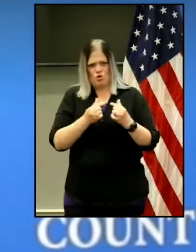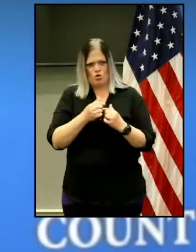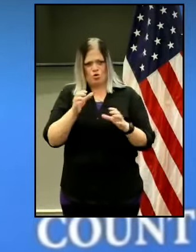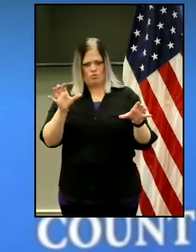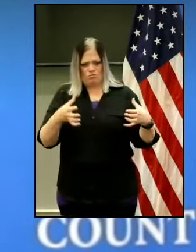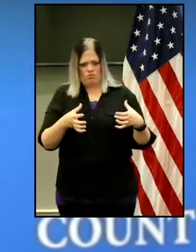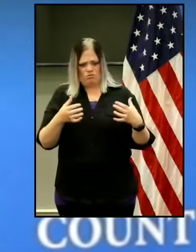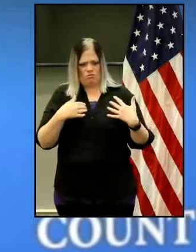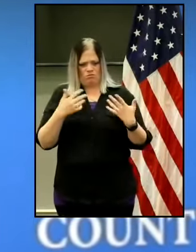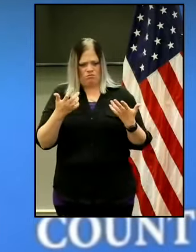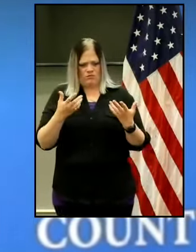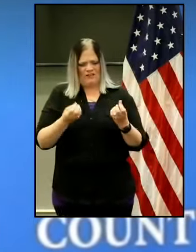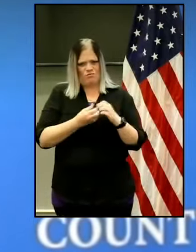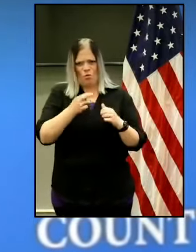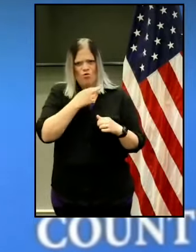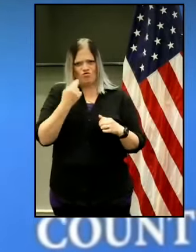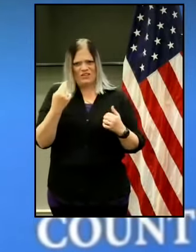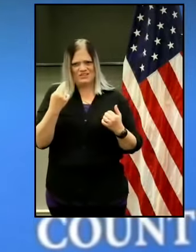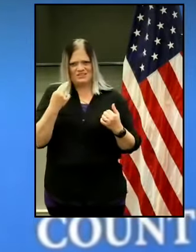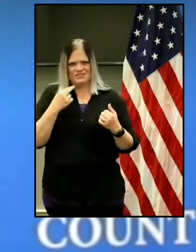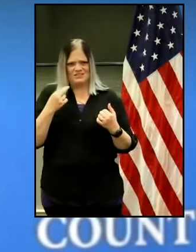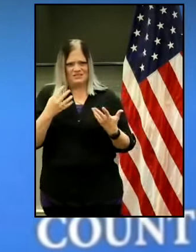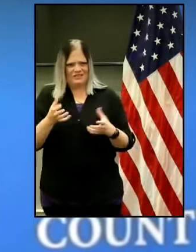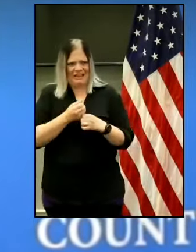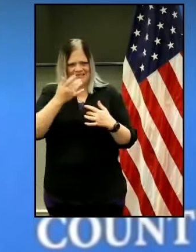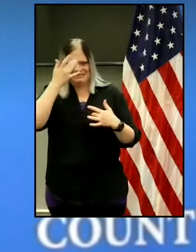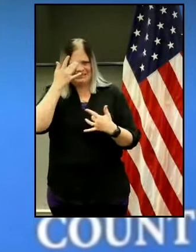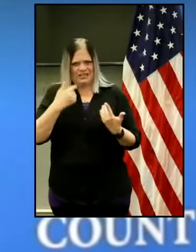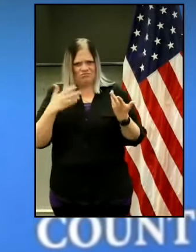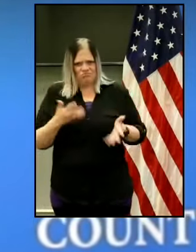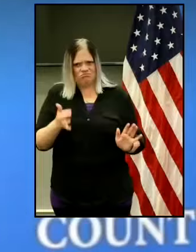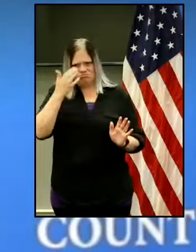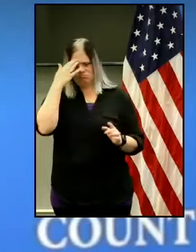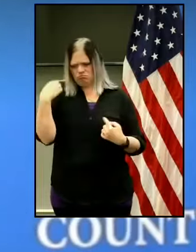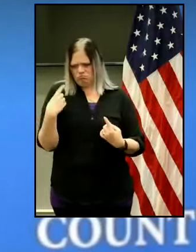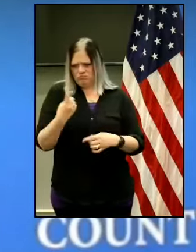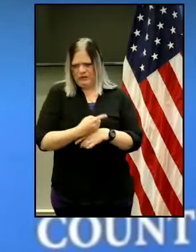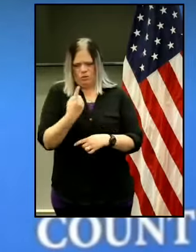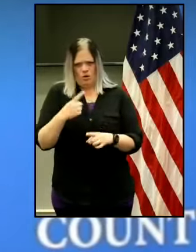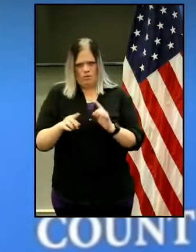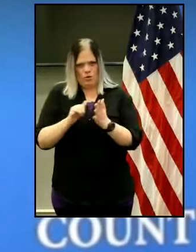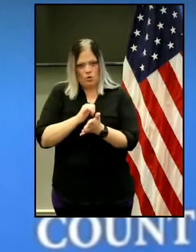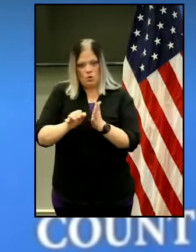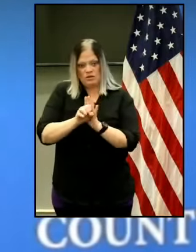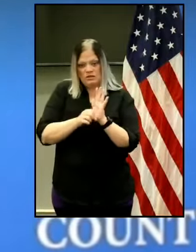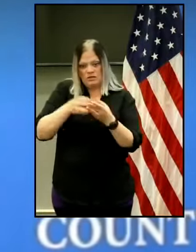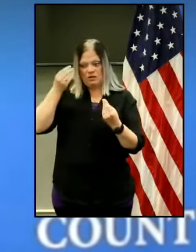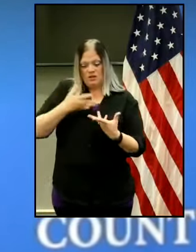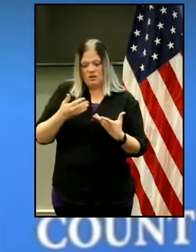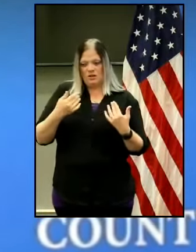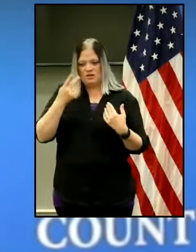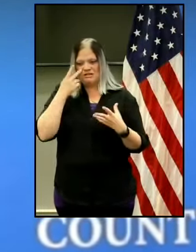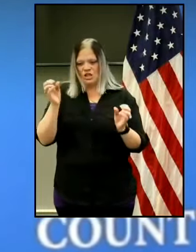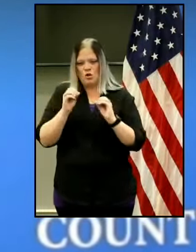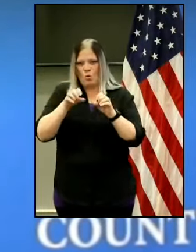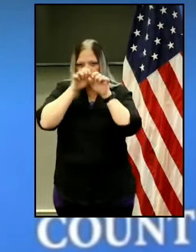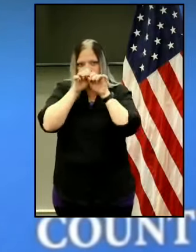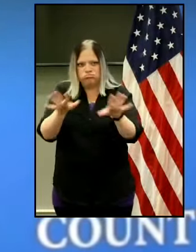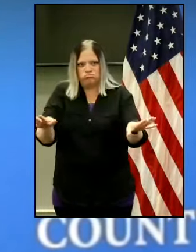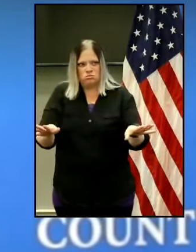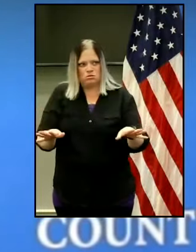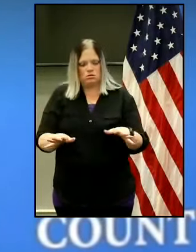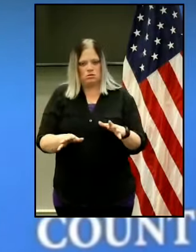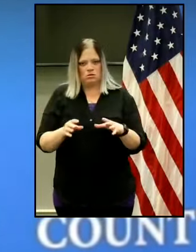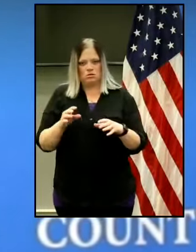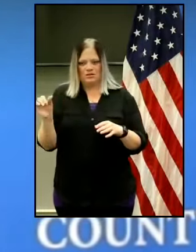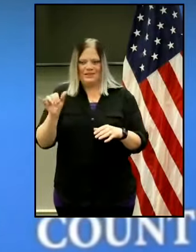greater risk of transmission right from day one. We always knew that. What we've been told by New York State is, no, we don't see any outbreaks like you